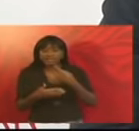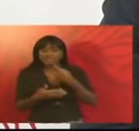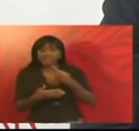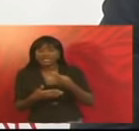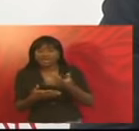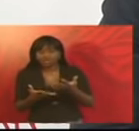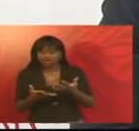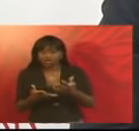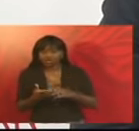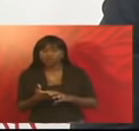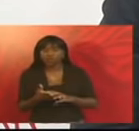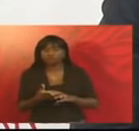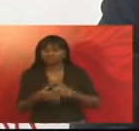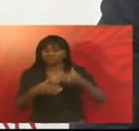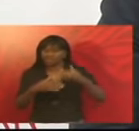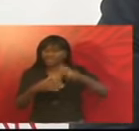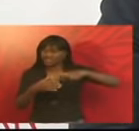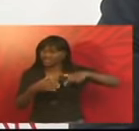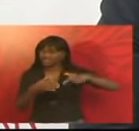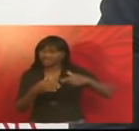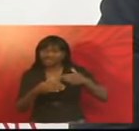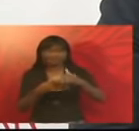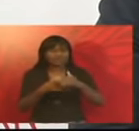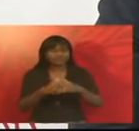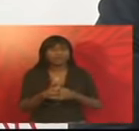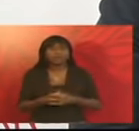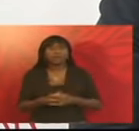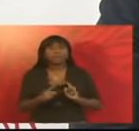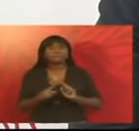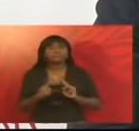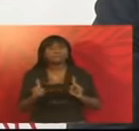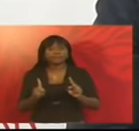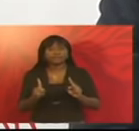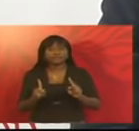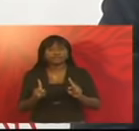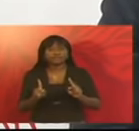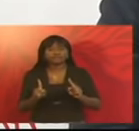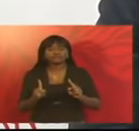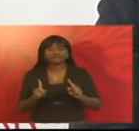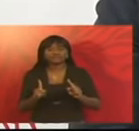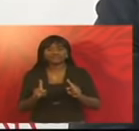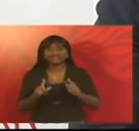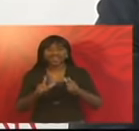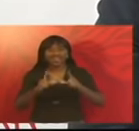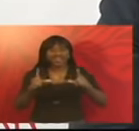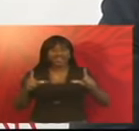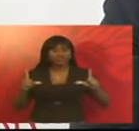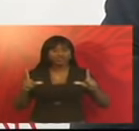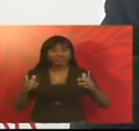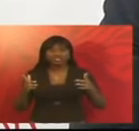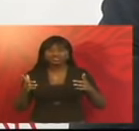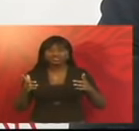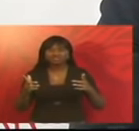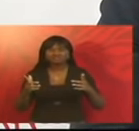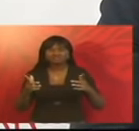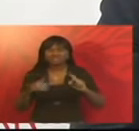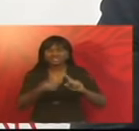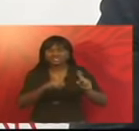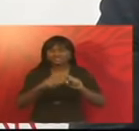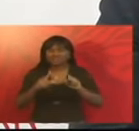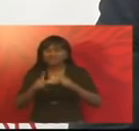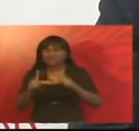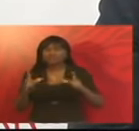is subsequently. But our language bridge is predominantly engaged by